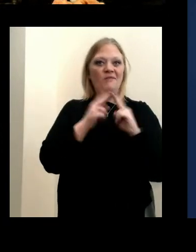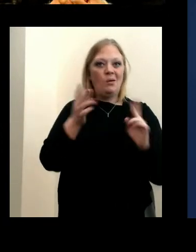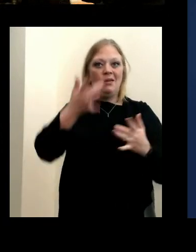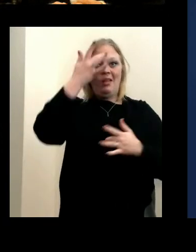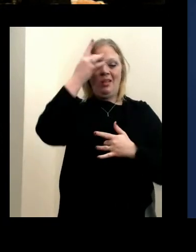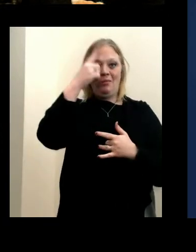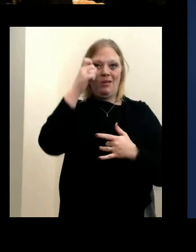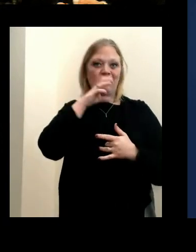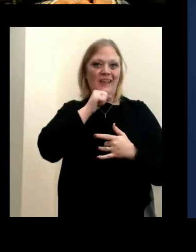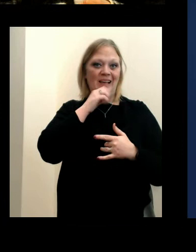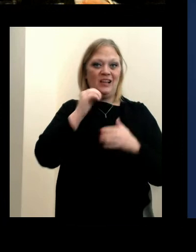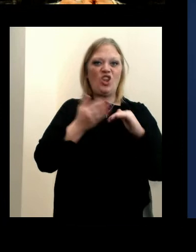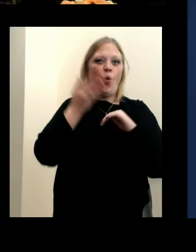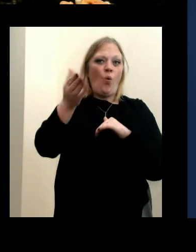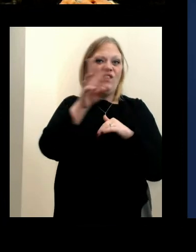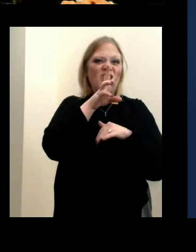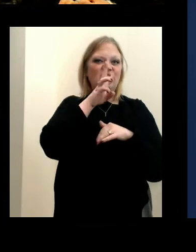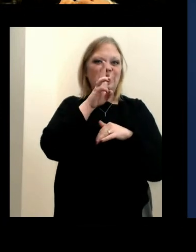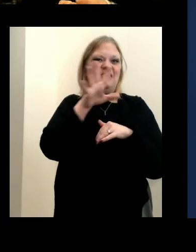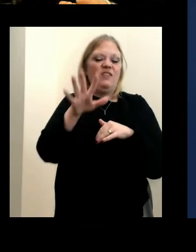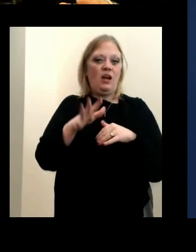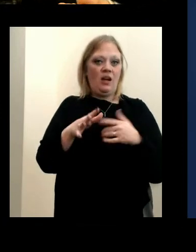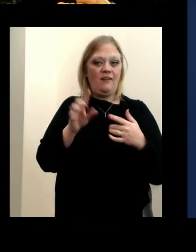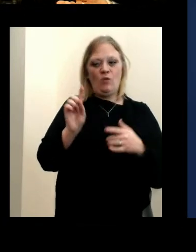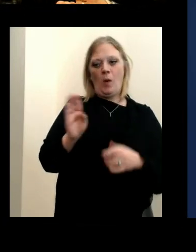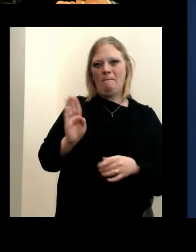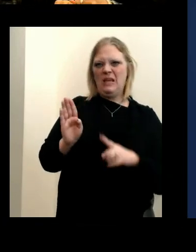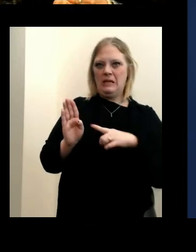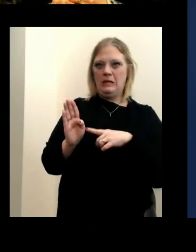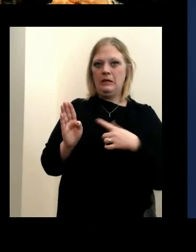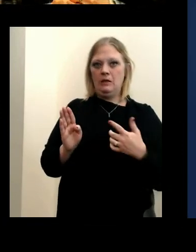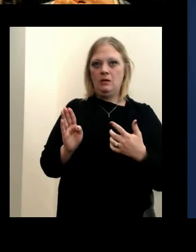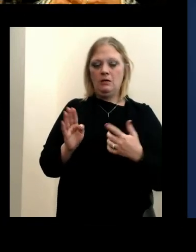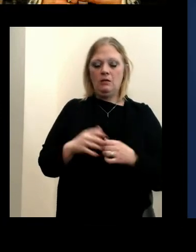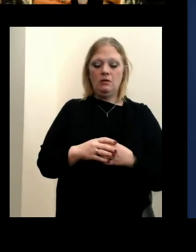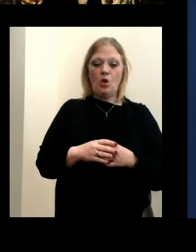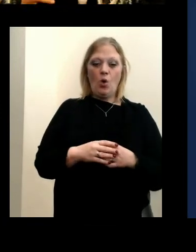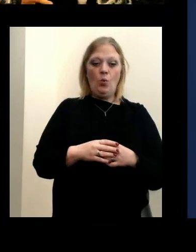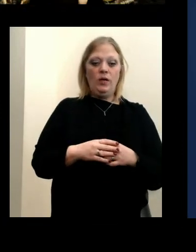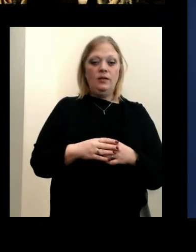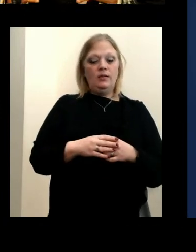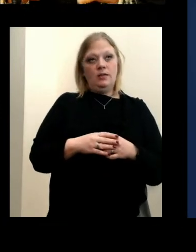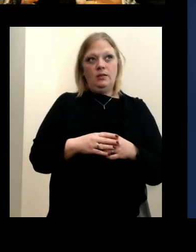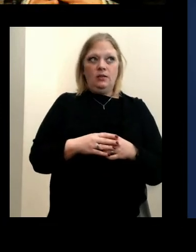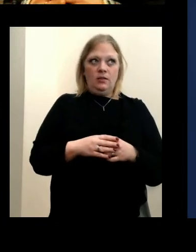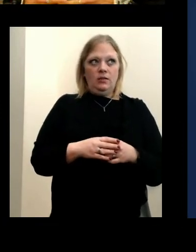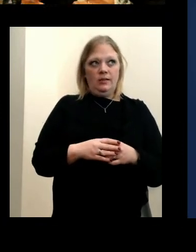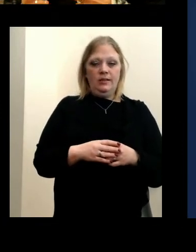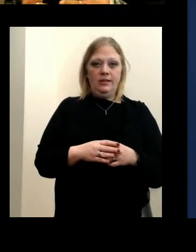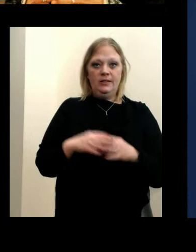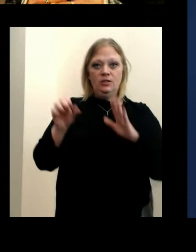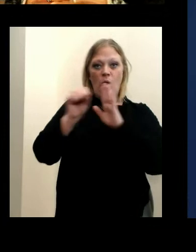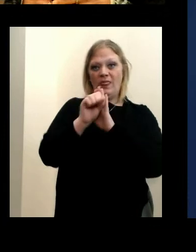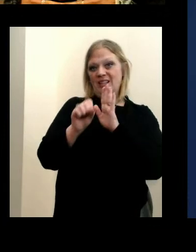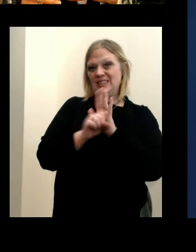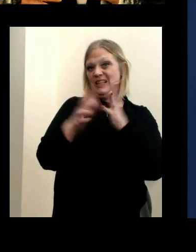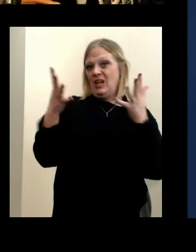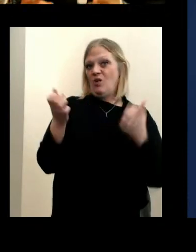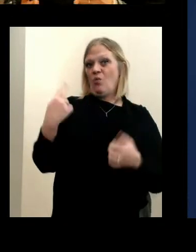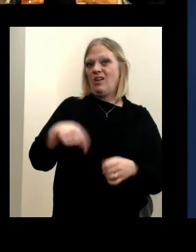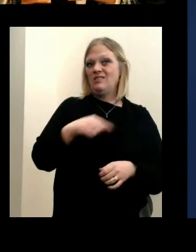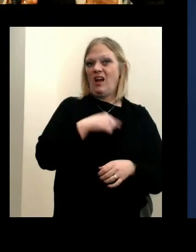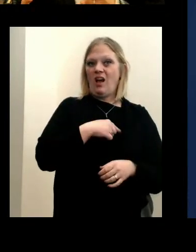over the age of 65 in the 1B category. So, the way that the state wants us